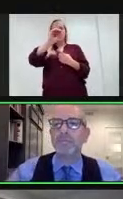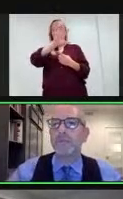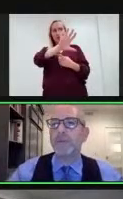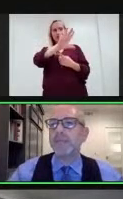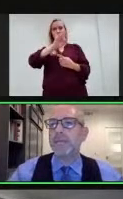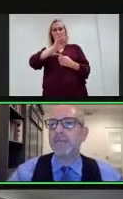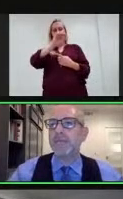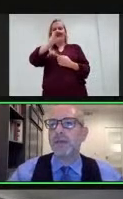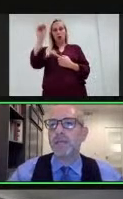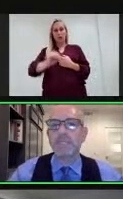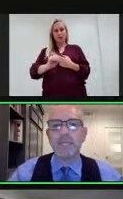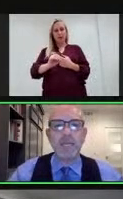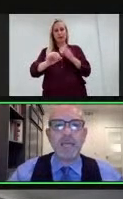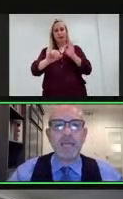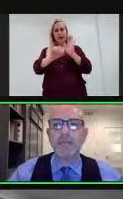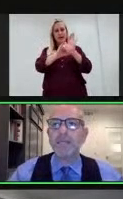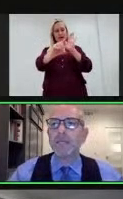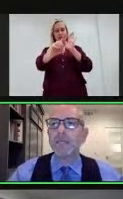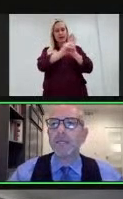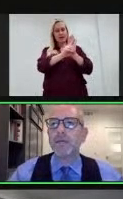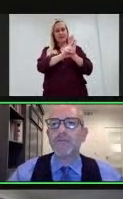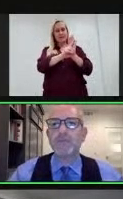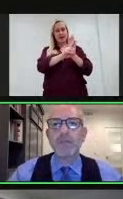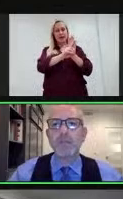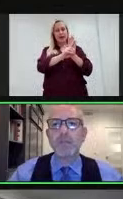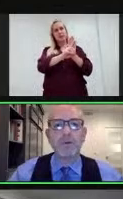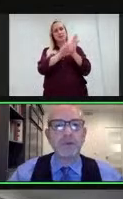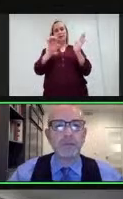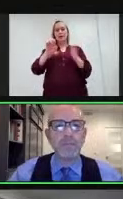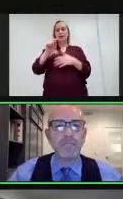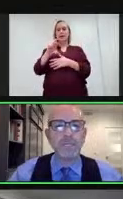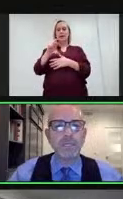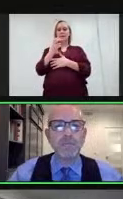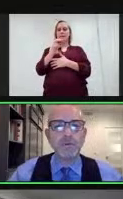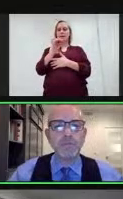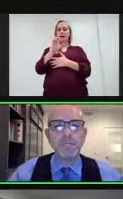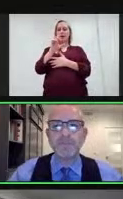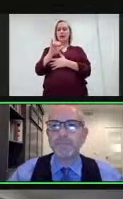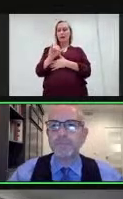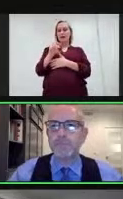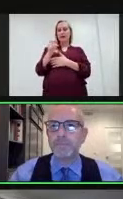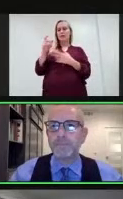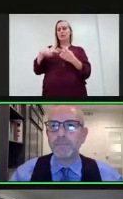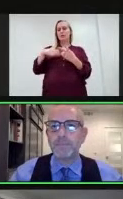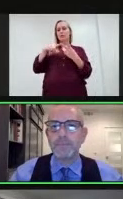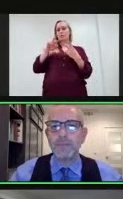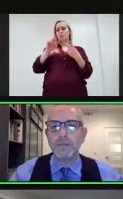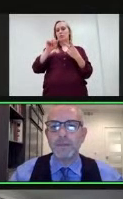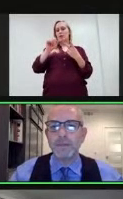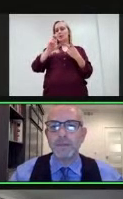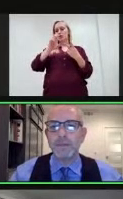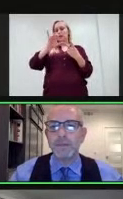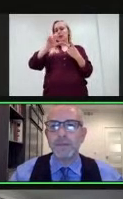58% of them identifying as ethnically, racially, or linguistically diverse.